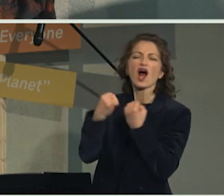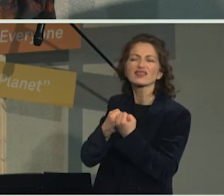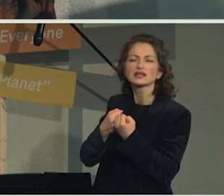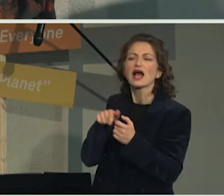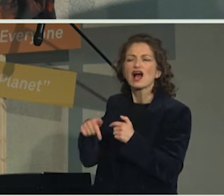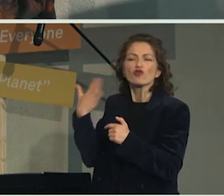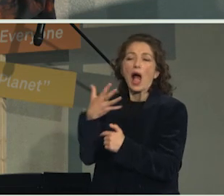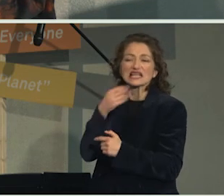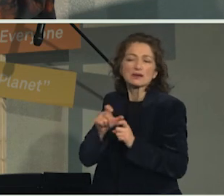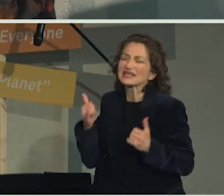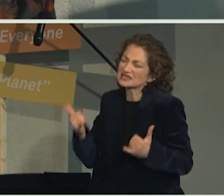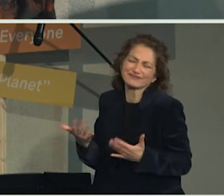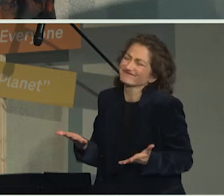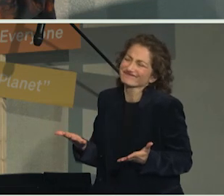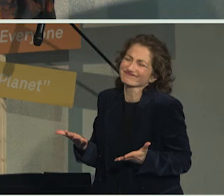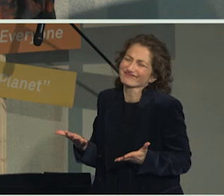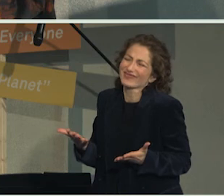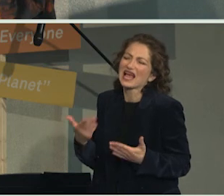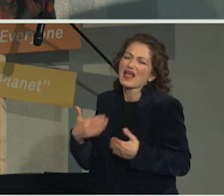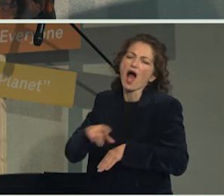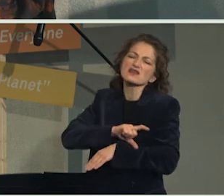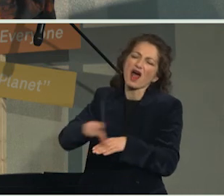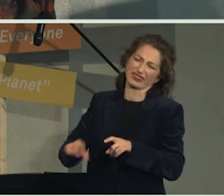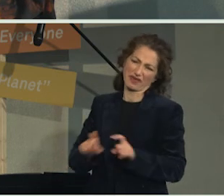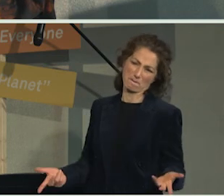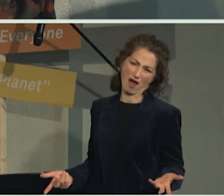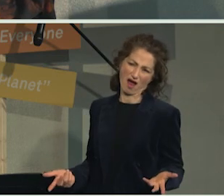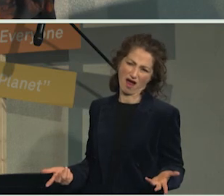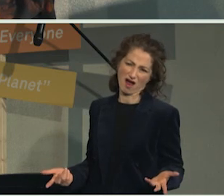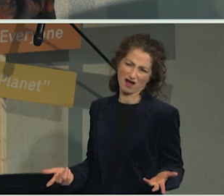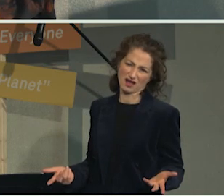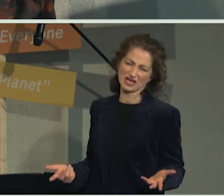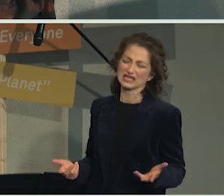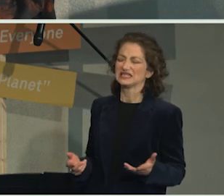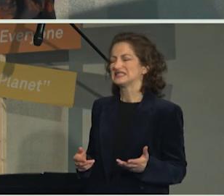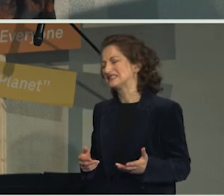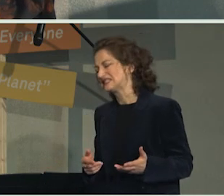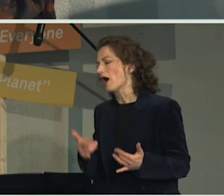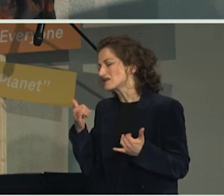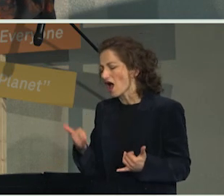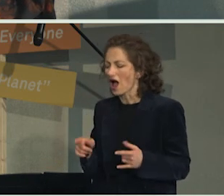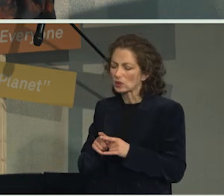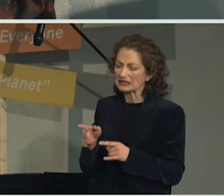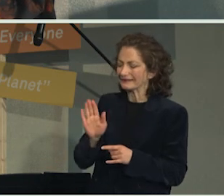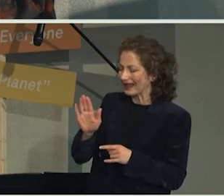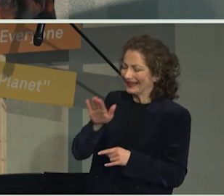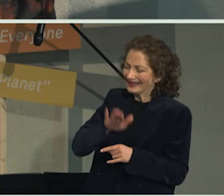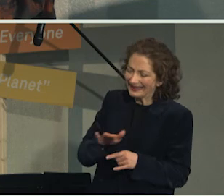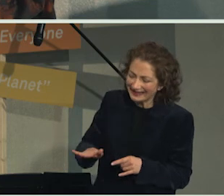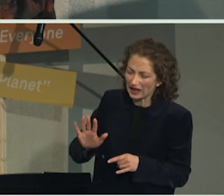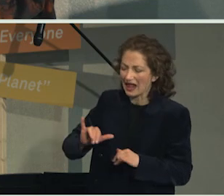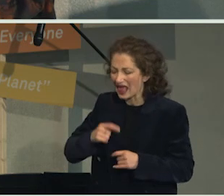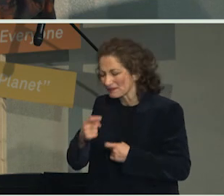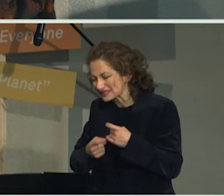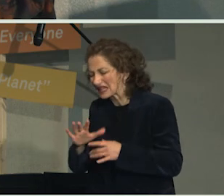issue. The same can be said about their children and grandchildren's living situation.